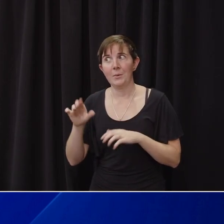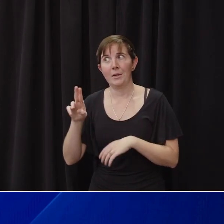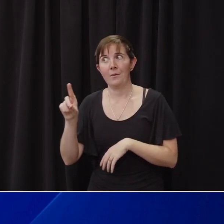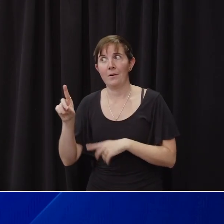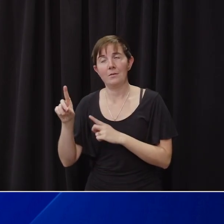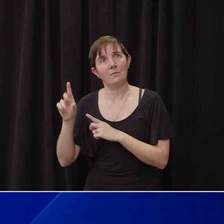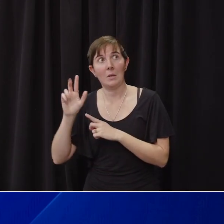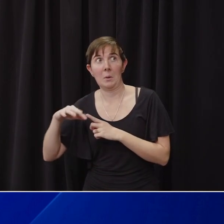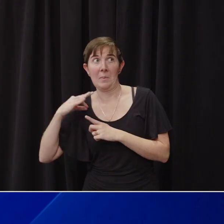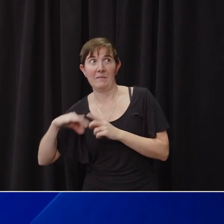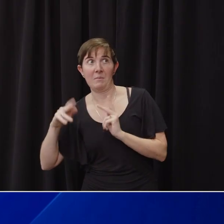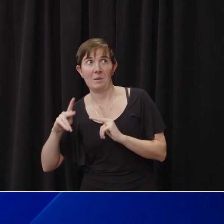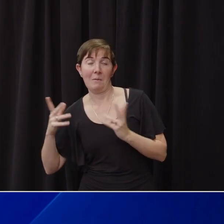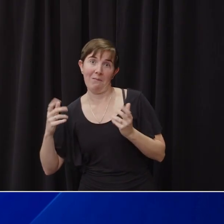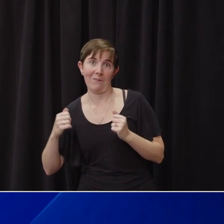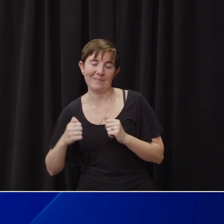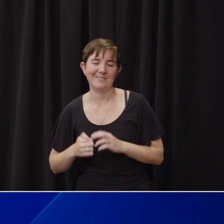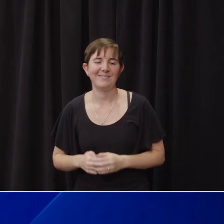be helpful.